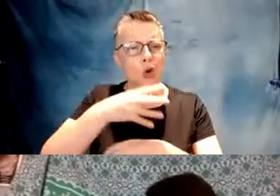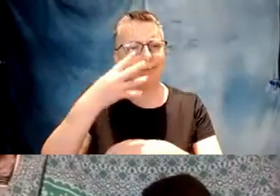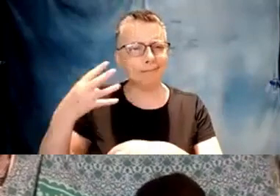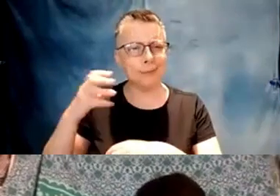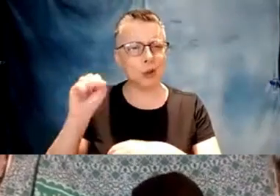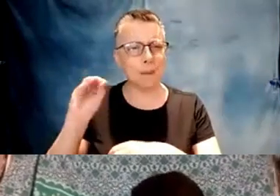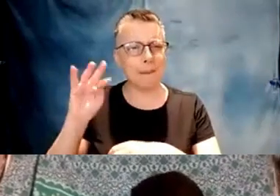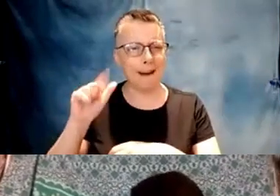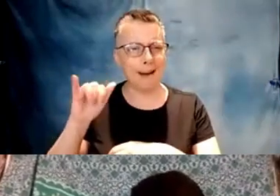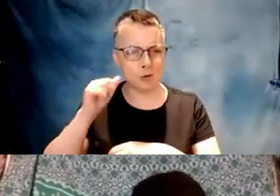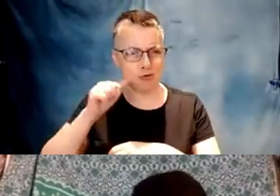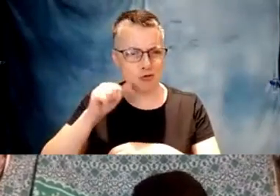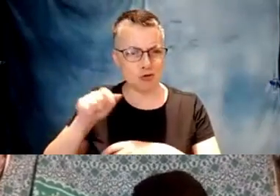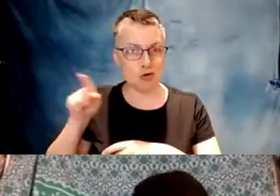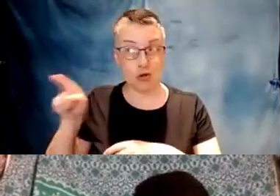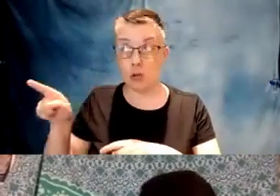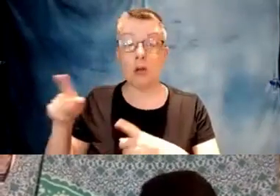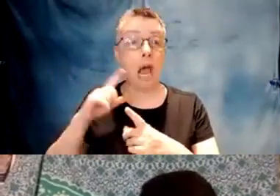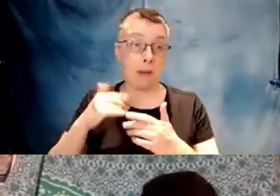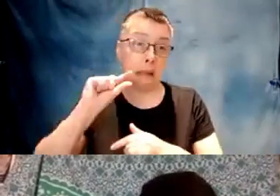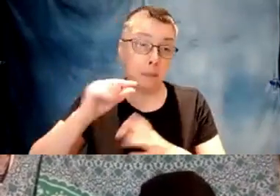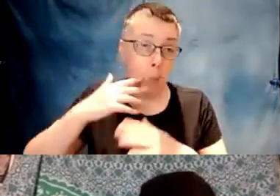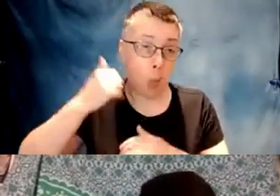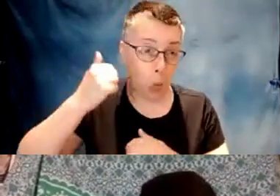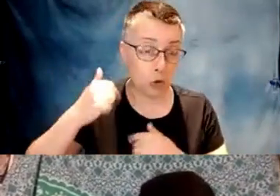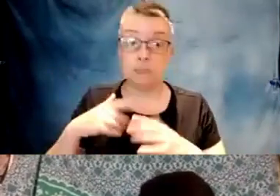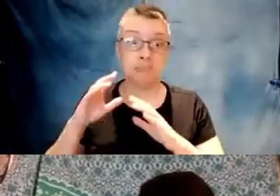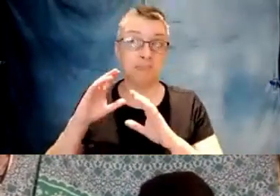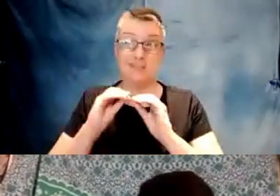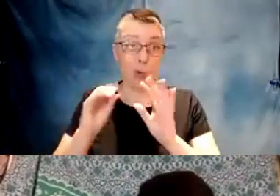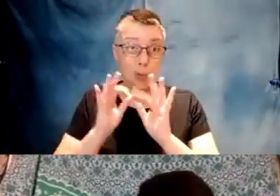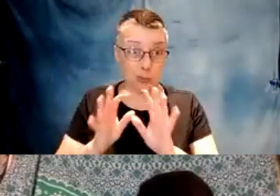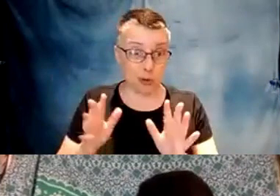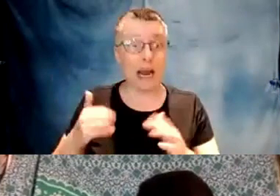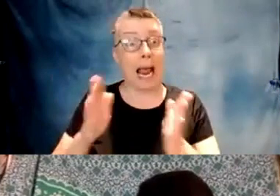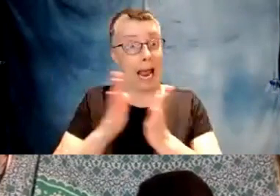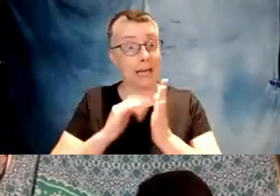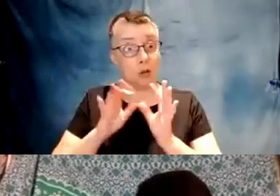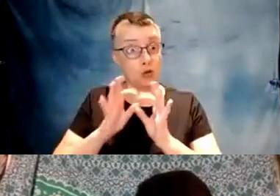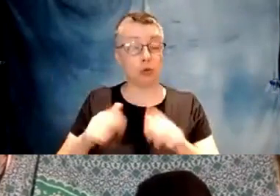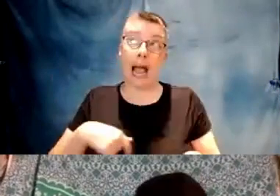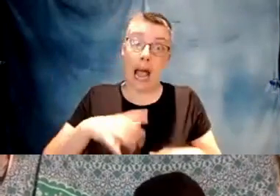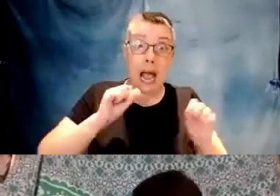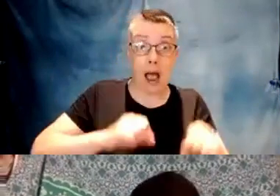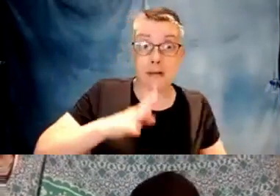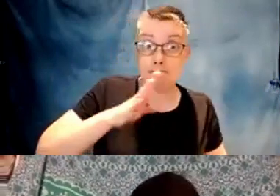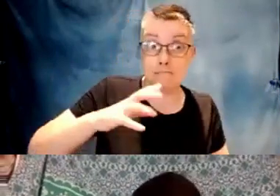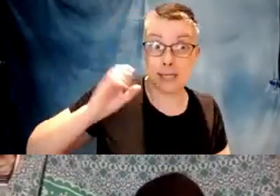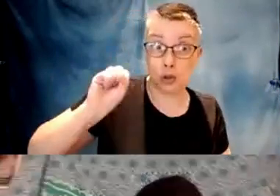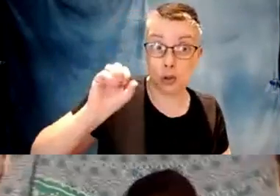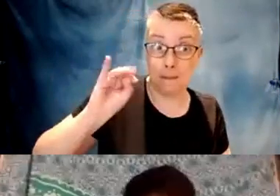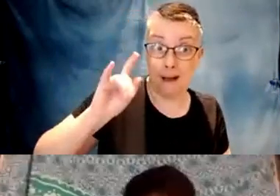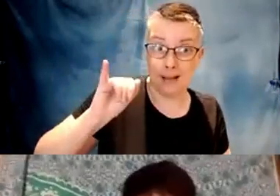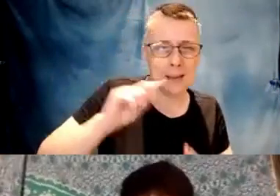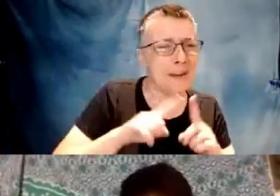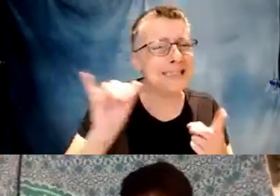many Somali interpreters, anything like that. So they asked me to, and I do know Somali, but it's like